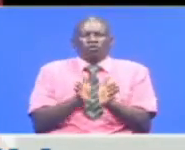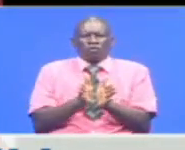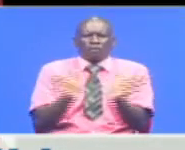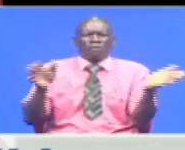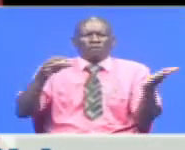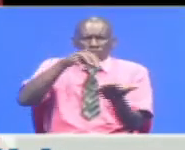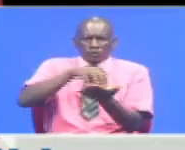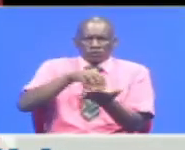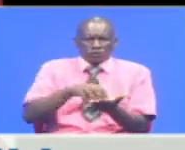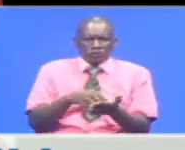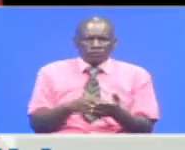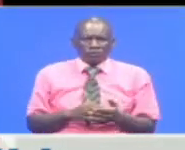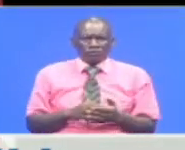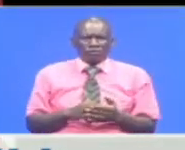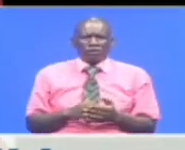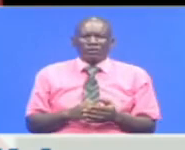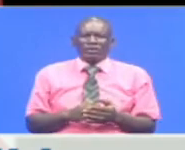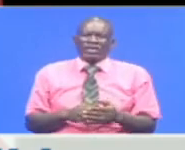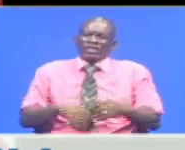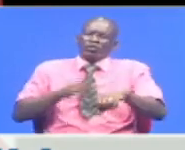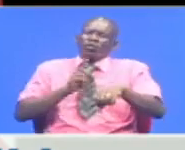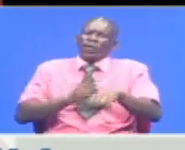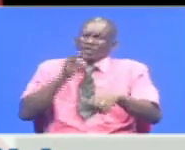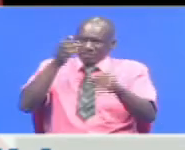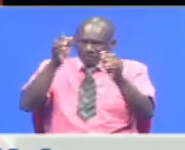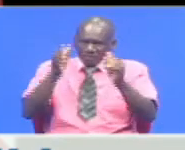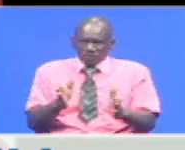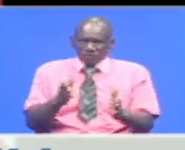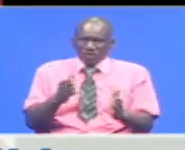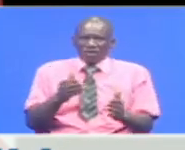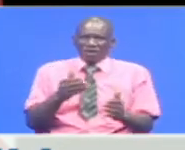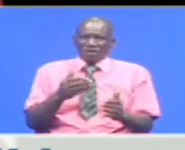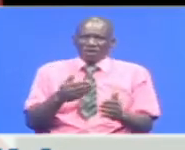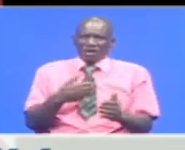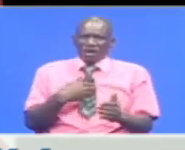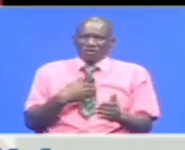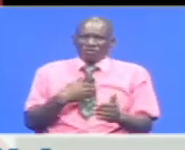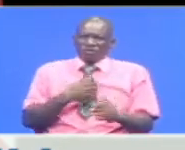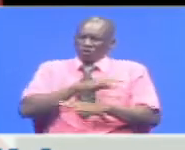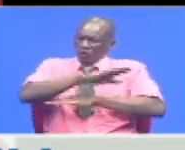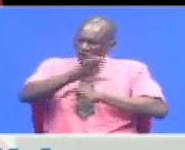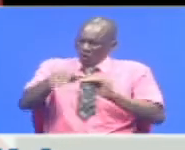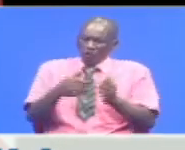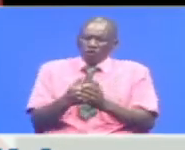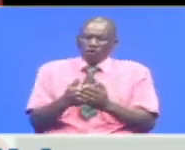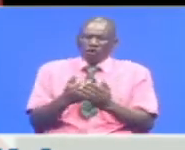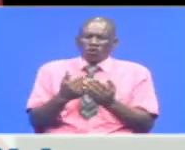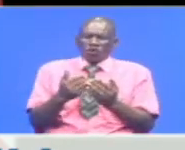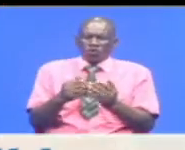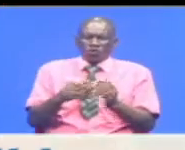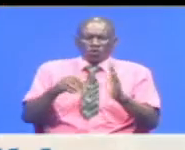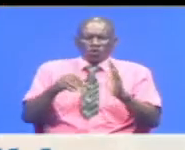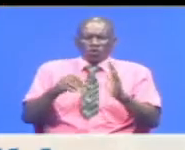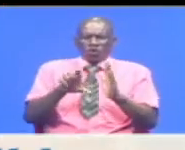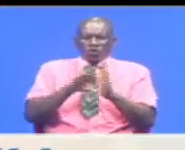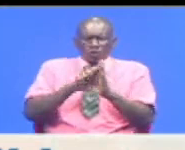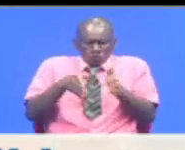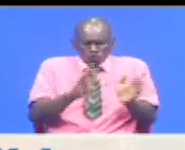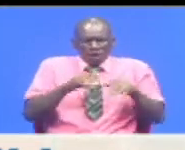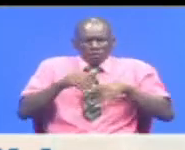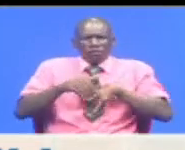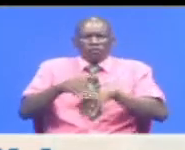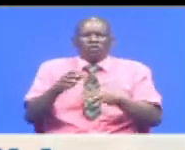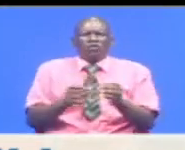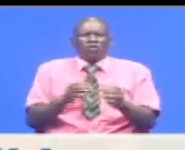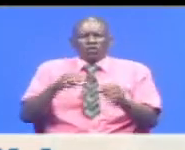position is when he has all the legal mechanism they have been cleared. Nchi is able to vote